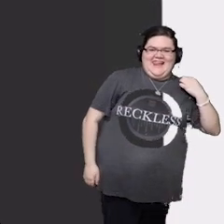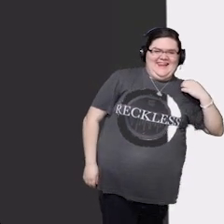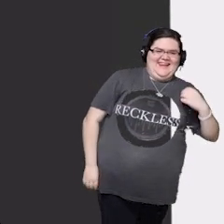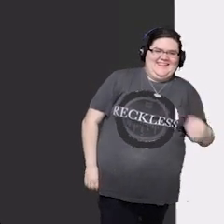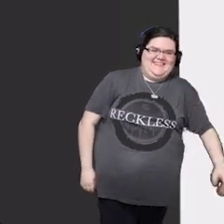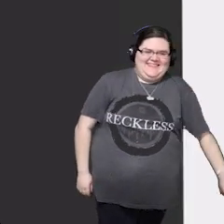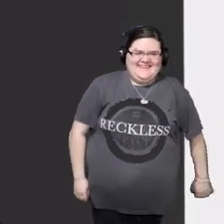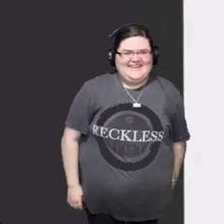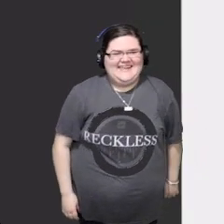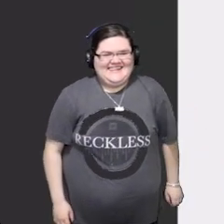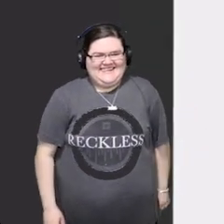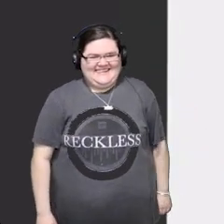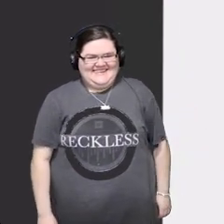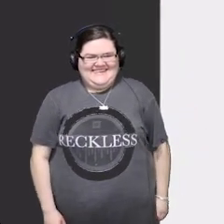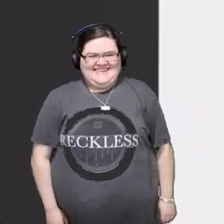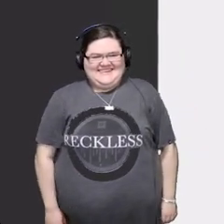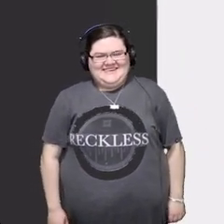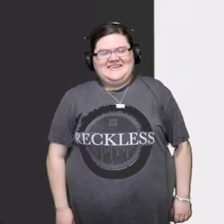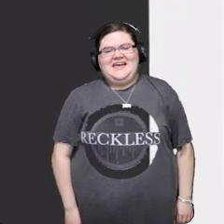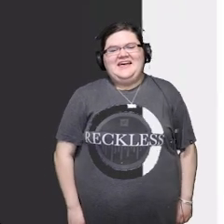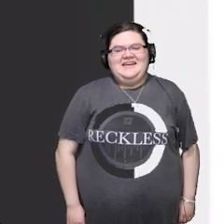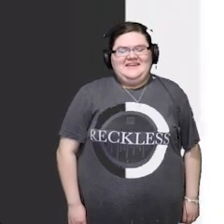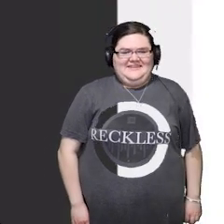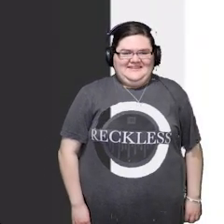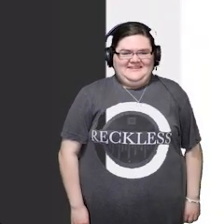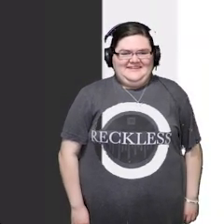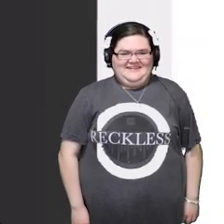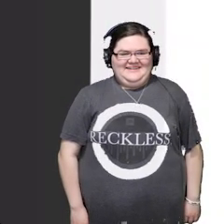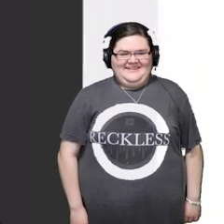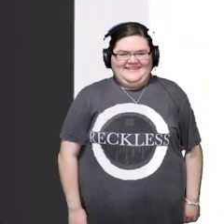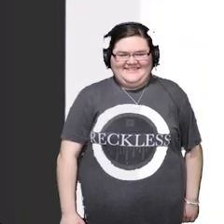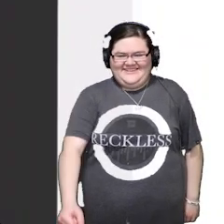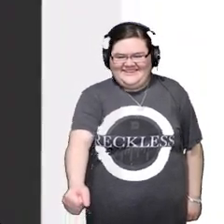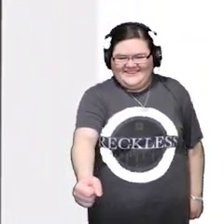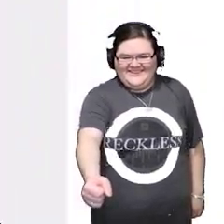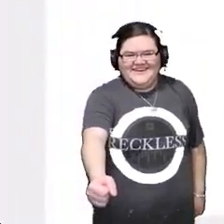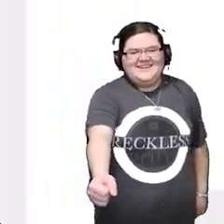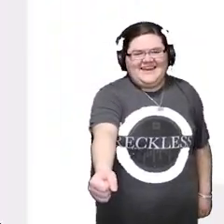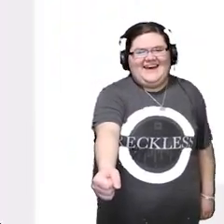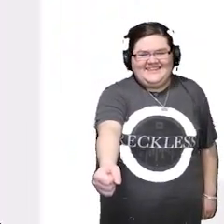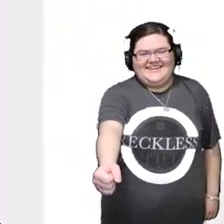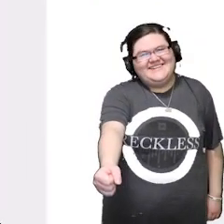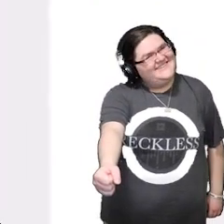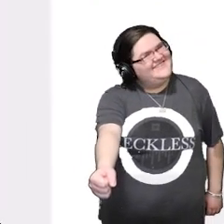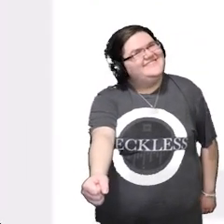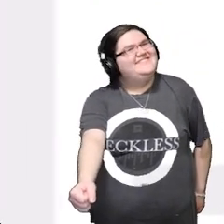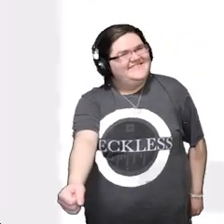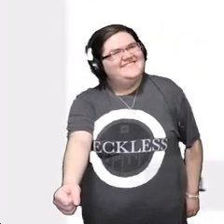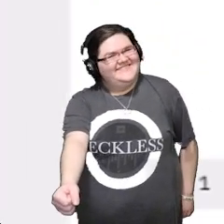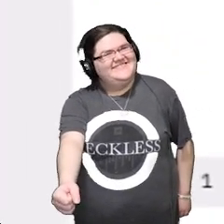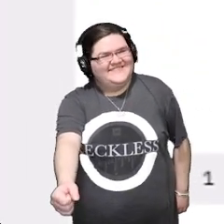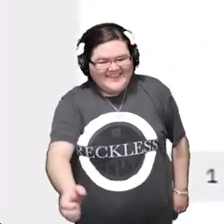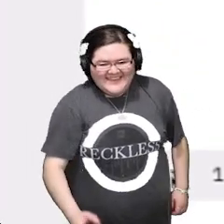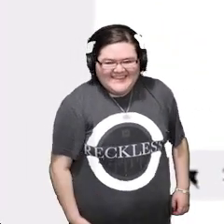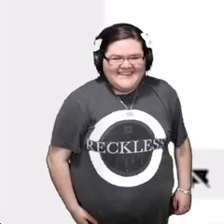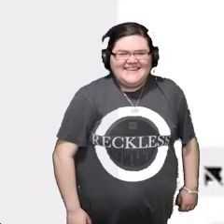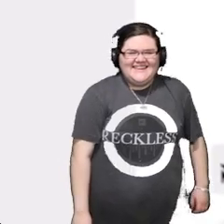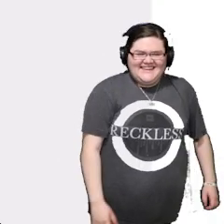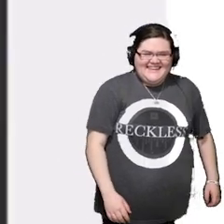Designer, ghostwriters, producer, Jake. Oh. I don't get it. Oh yeah.